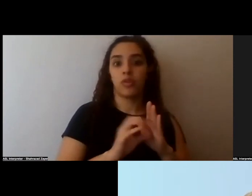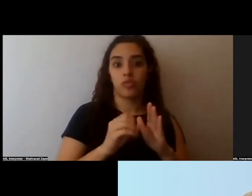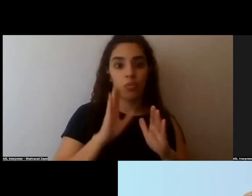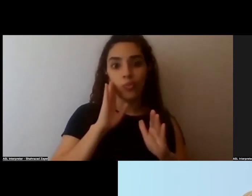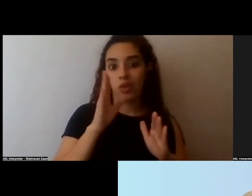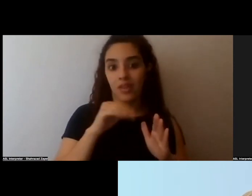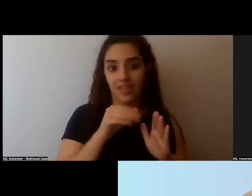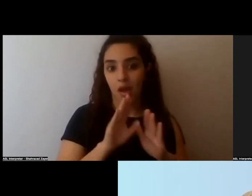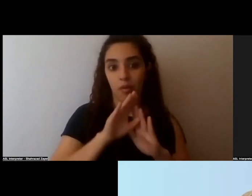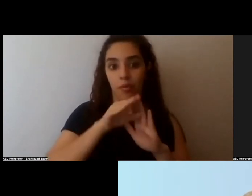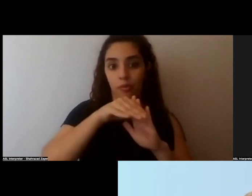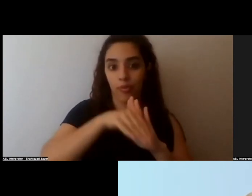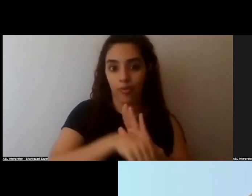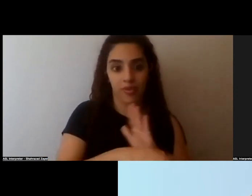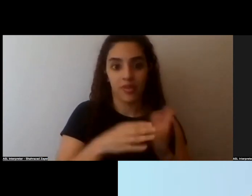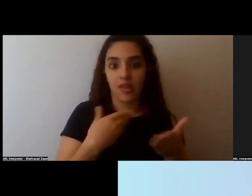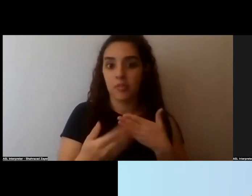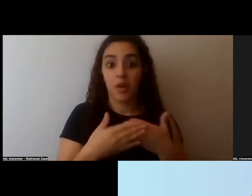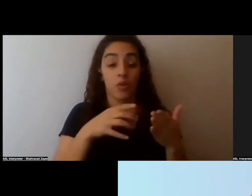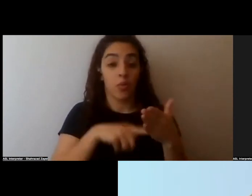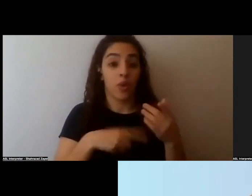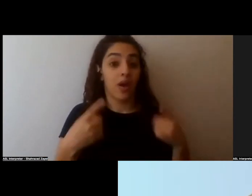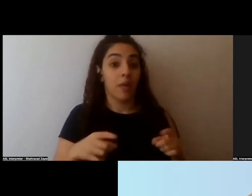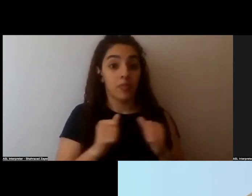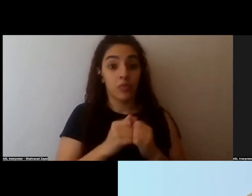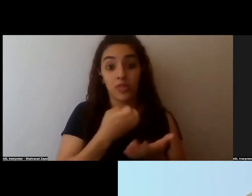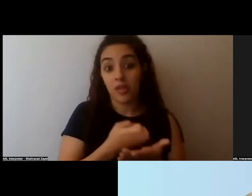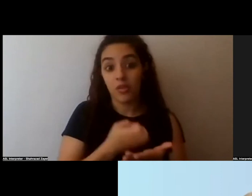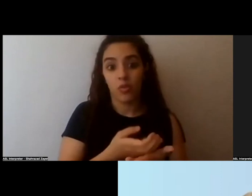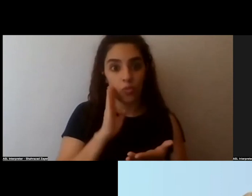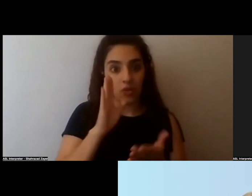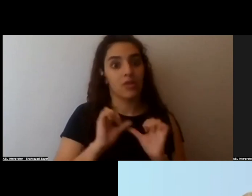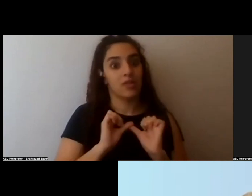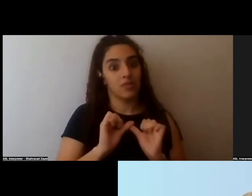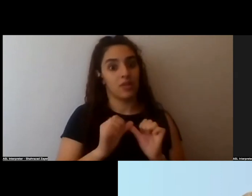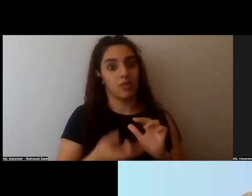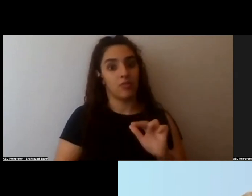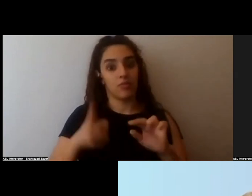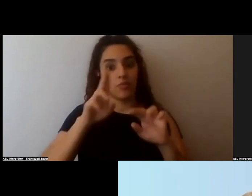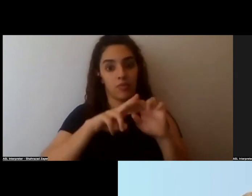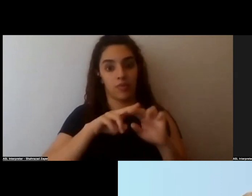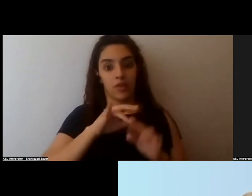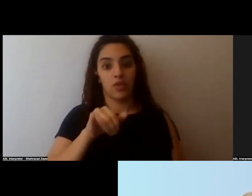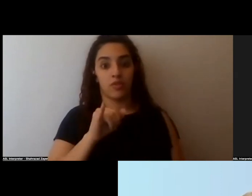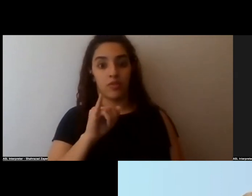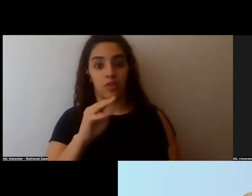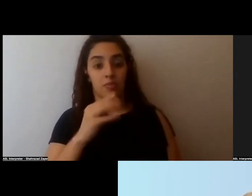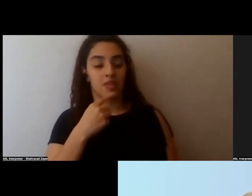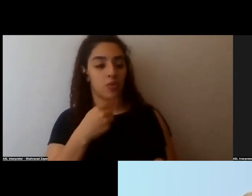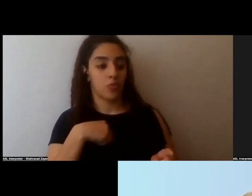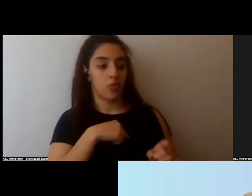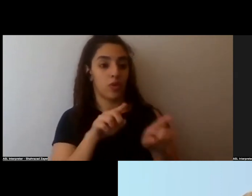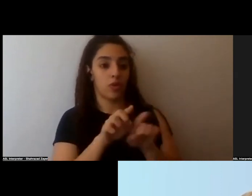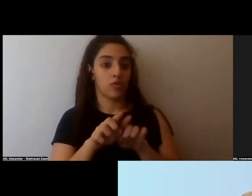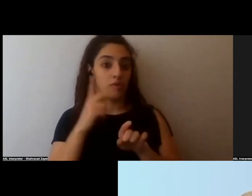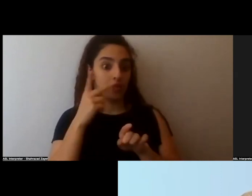regardless of what happens with the economy, and it's going to continue to rise. We're also seeing in Orange County a decline